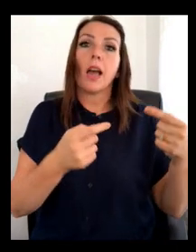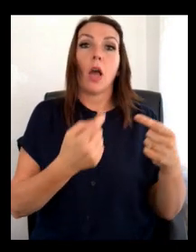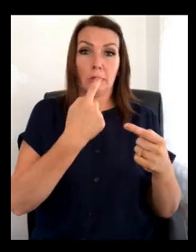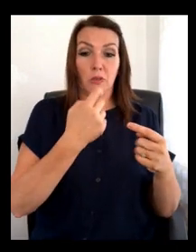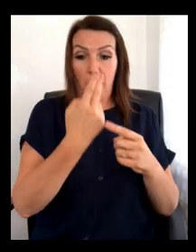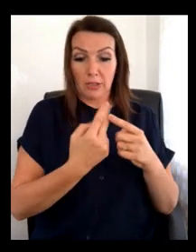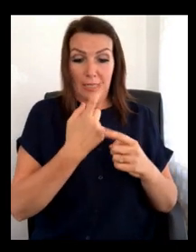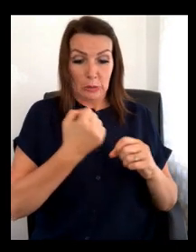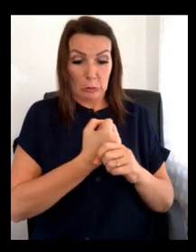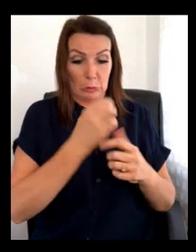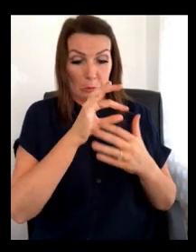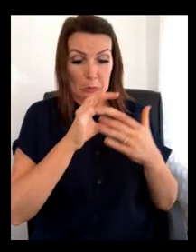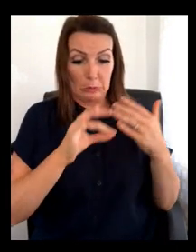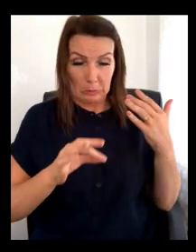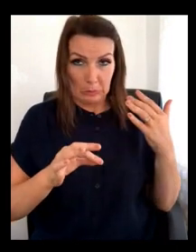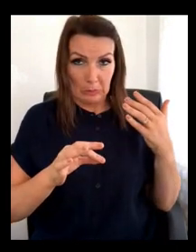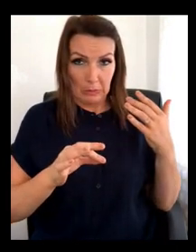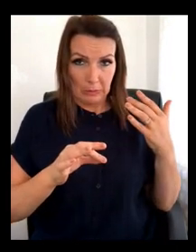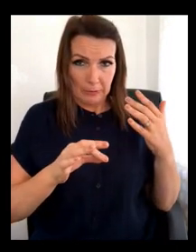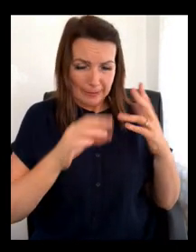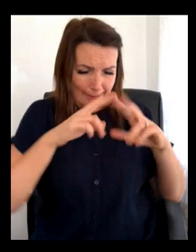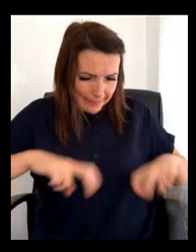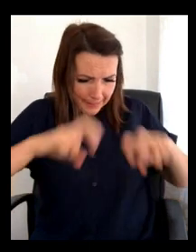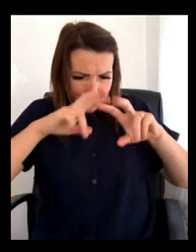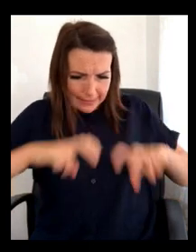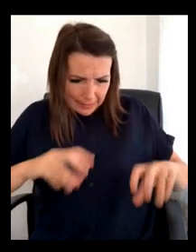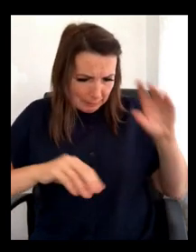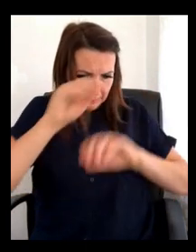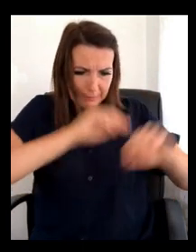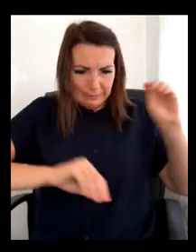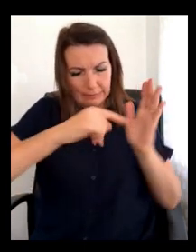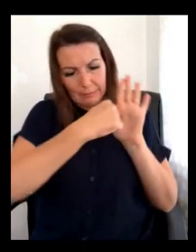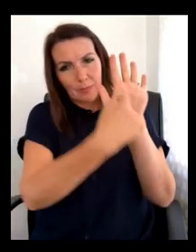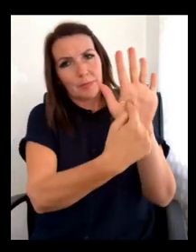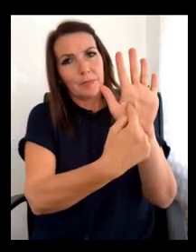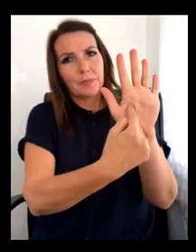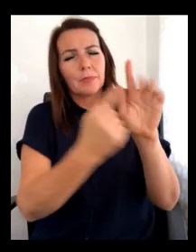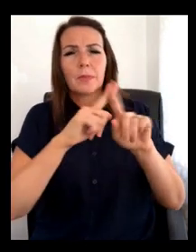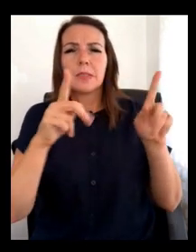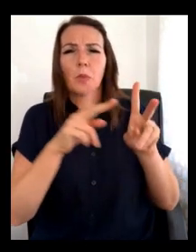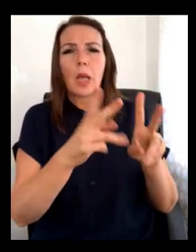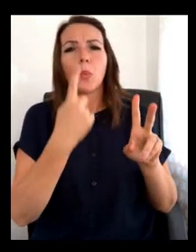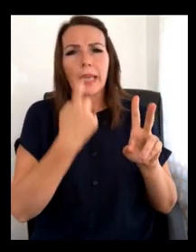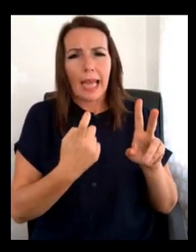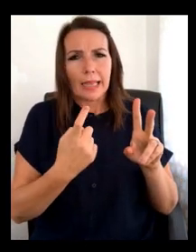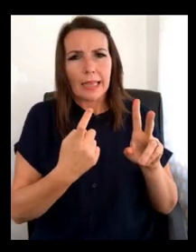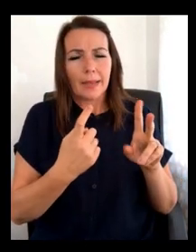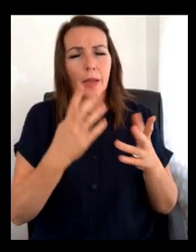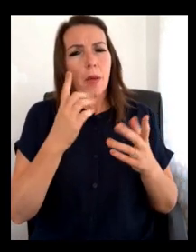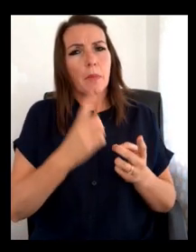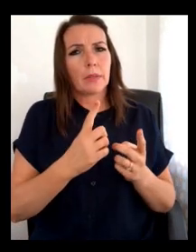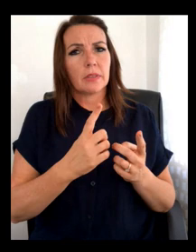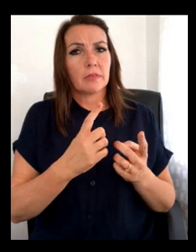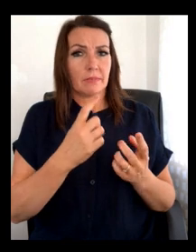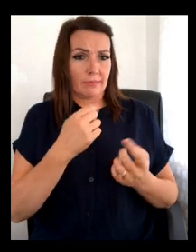sensitivities that we have as an artist to reframe and rethink, by simply being who we